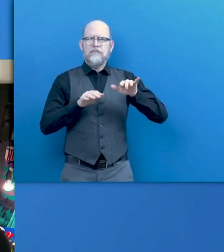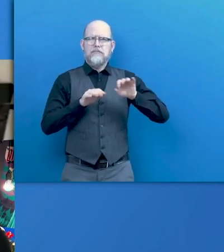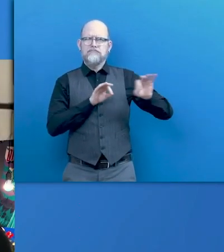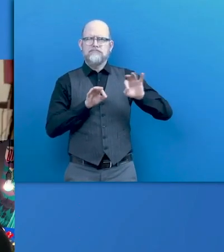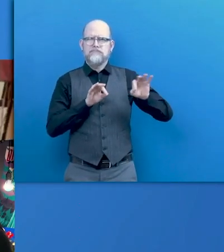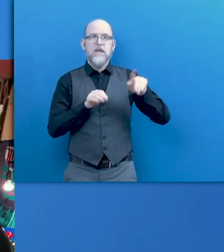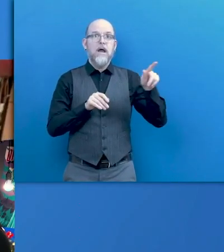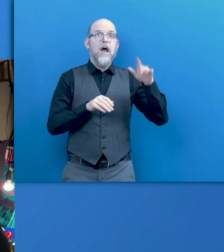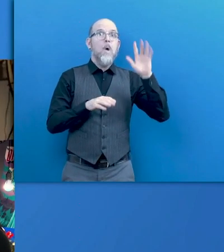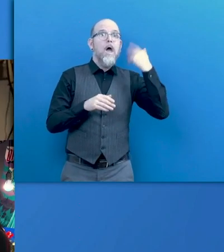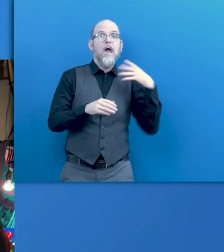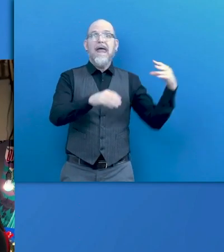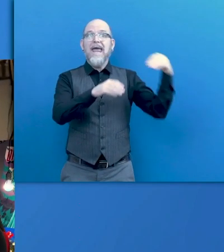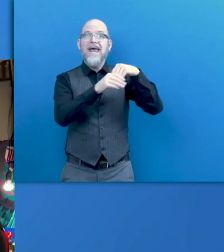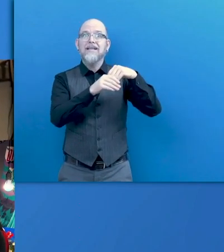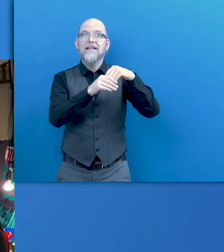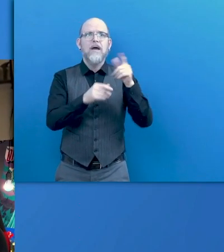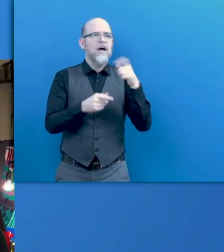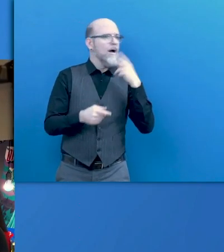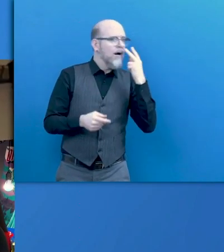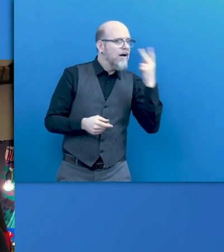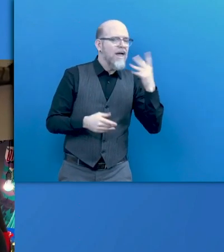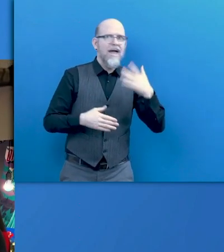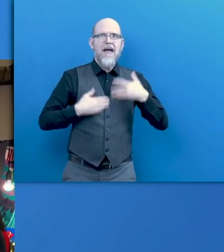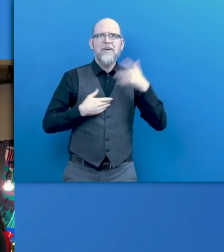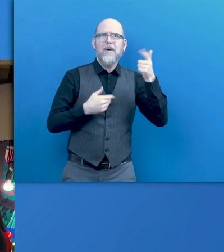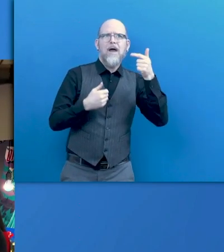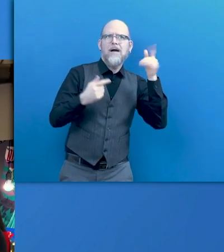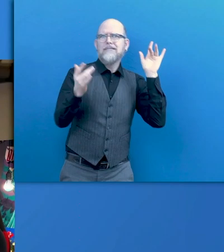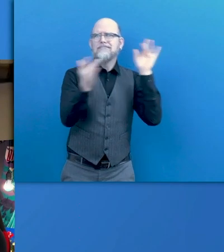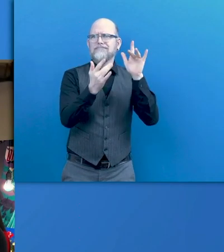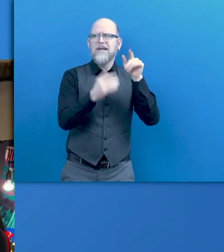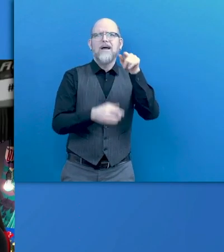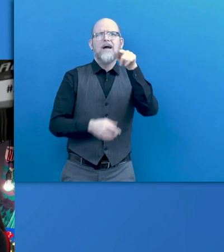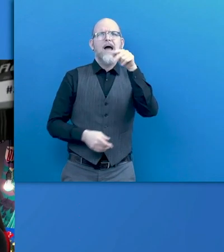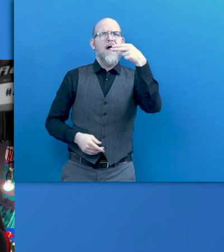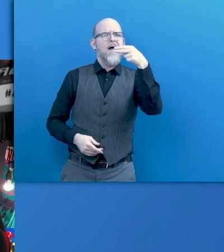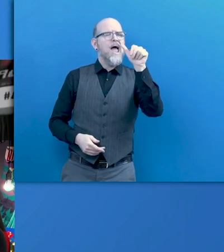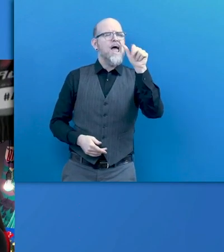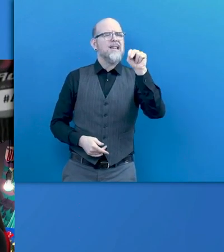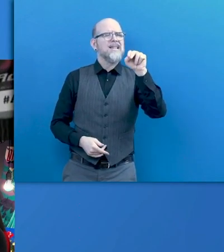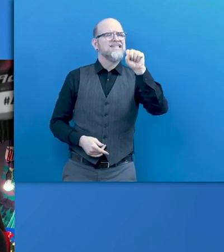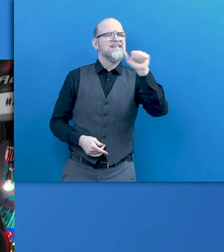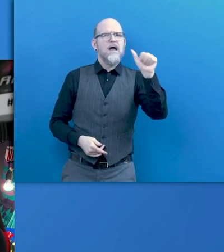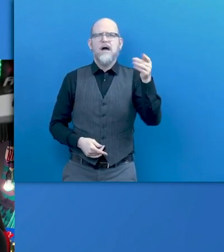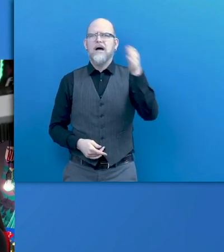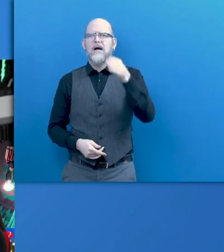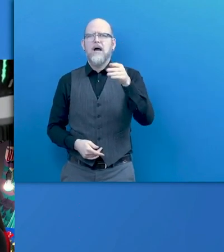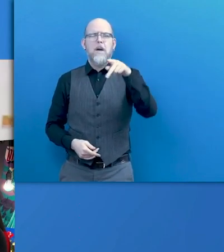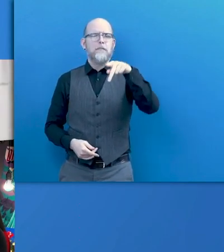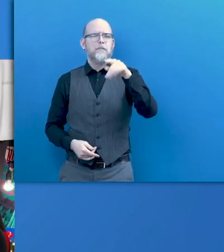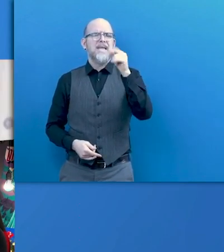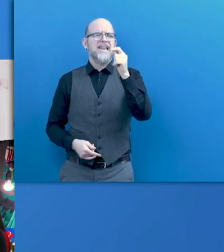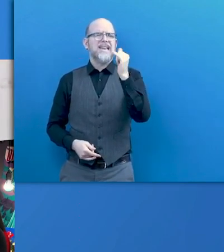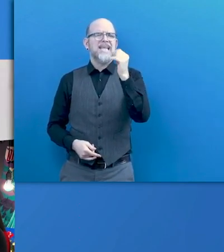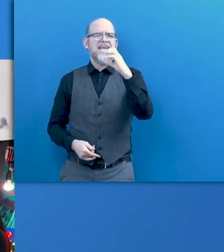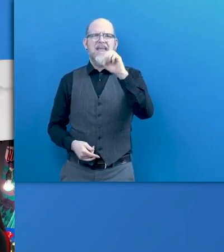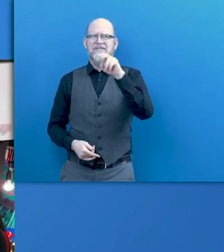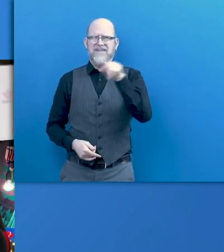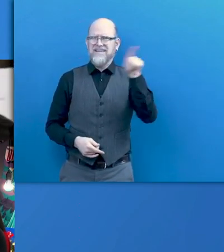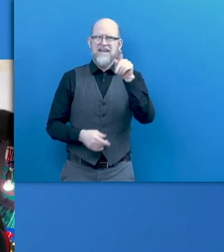Back then, we thought that it would be really nice to watch Philipp Hanser and Kevin Pitychev from Ö3 and Radio